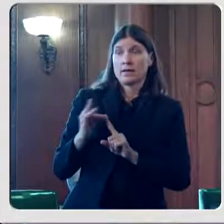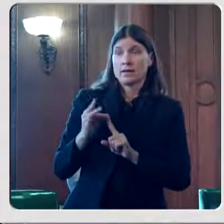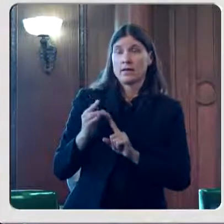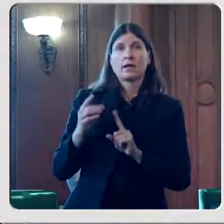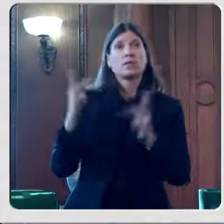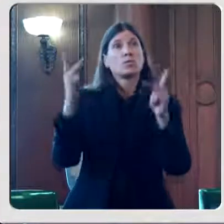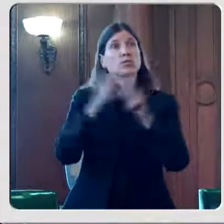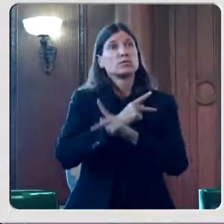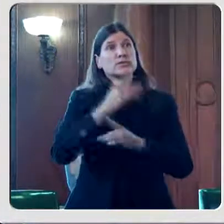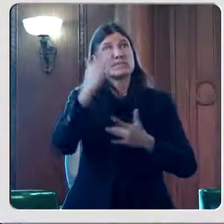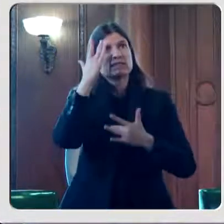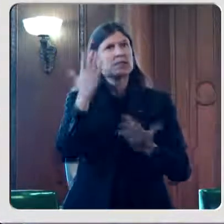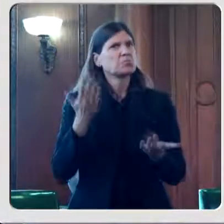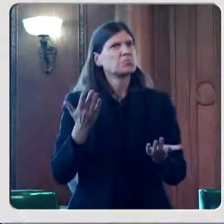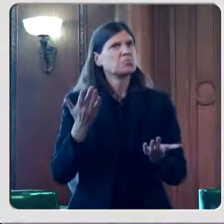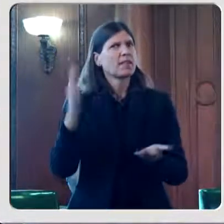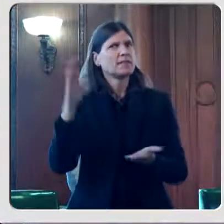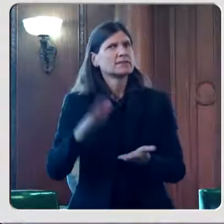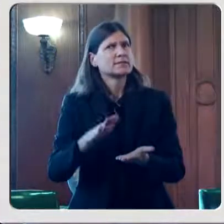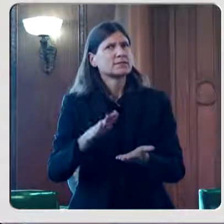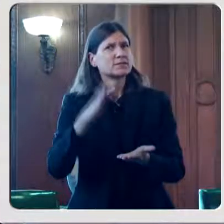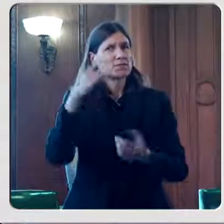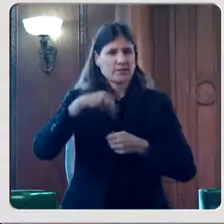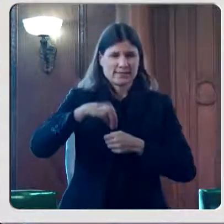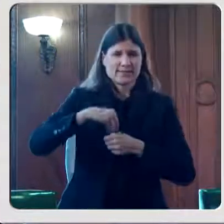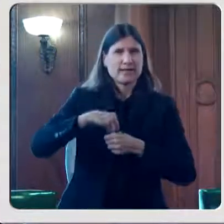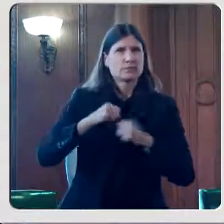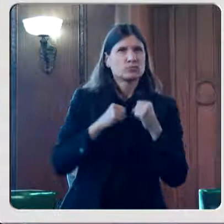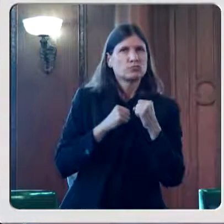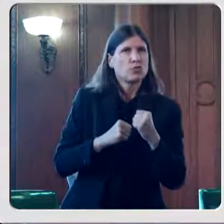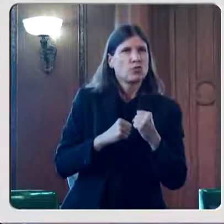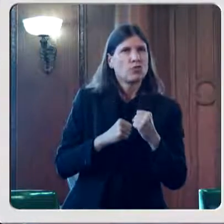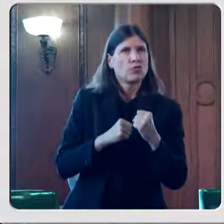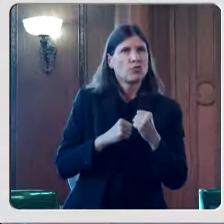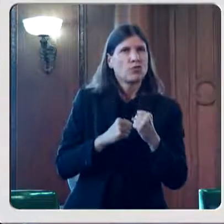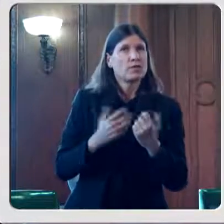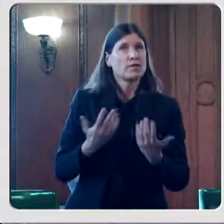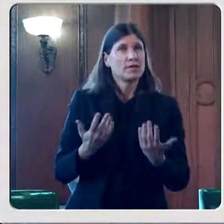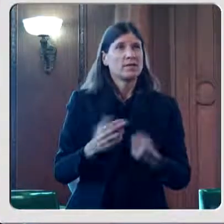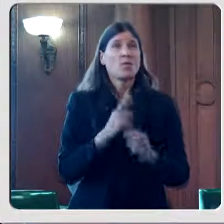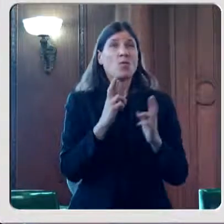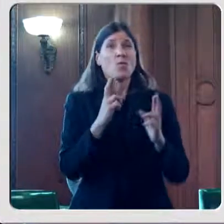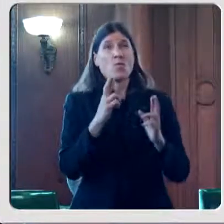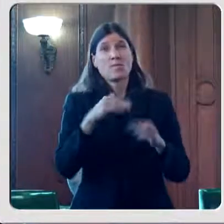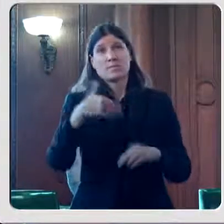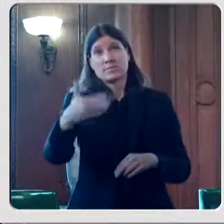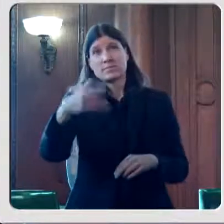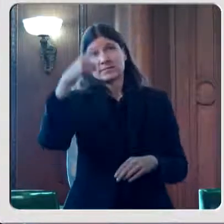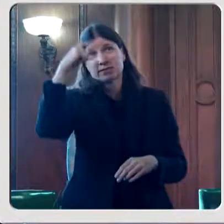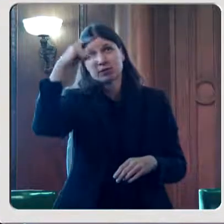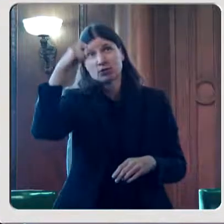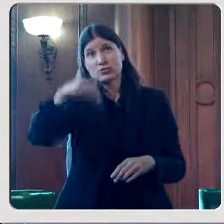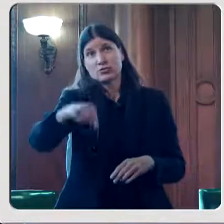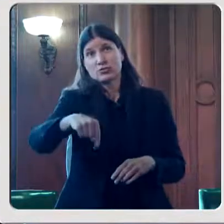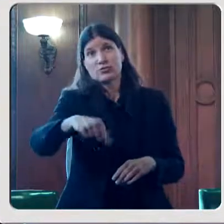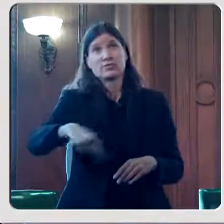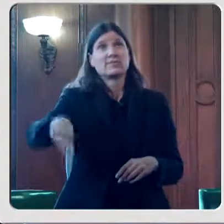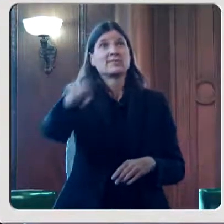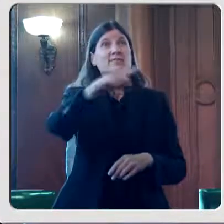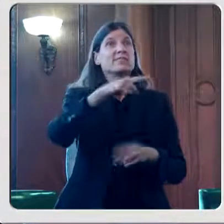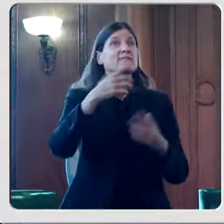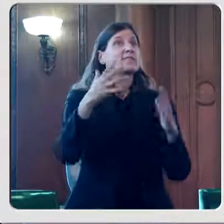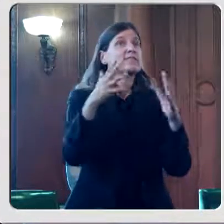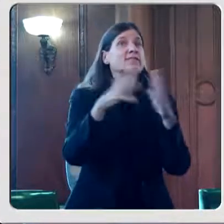capacity stadiums, where we have restaurants and businesses operating at 100%, the time is still now to be